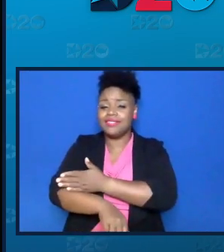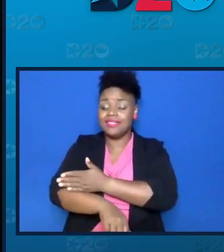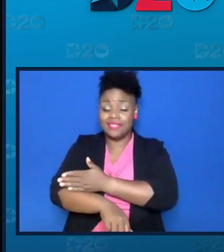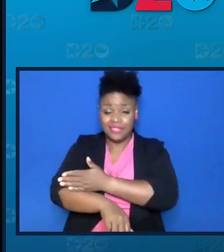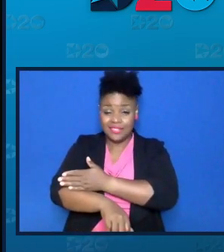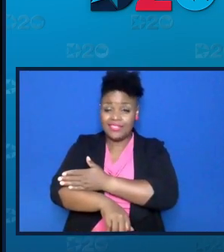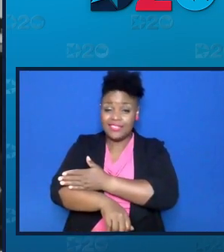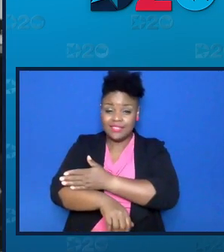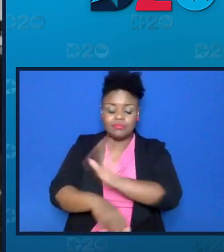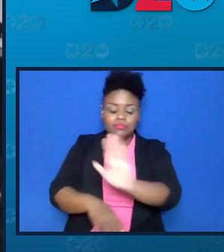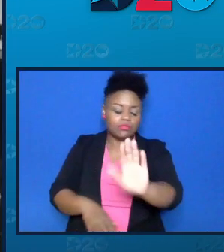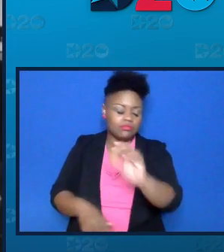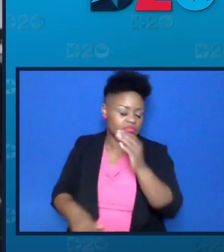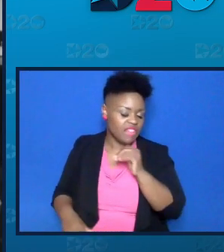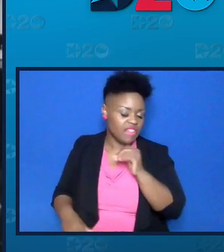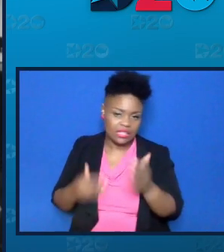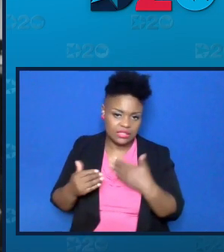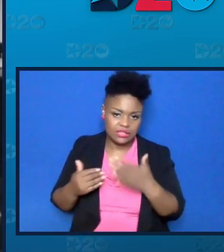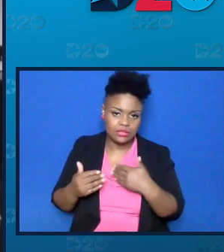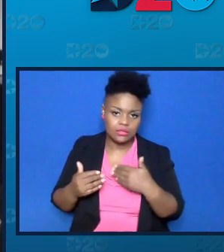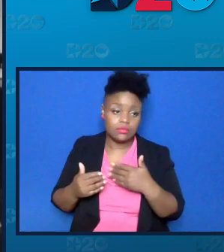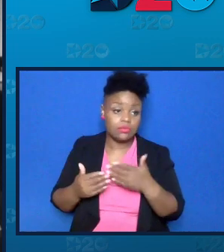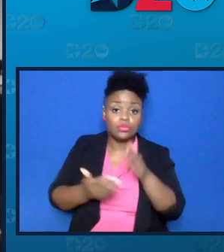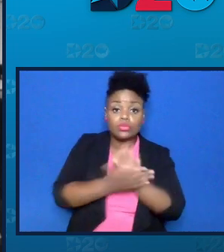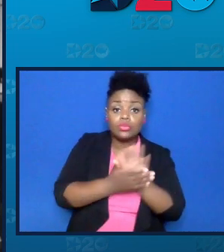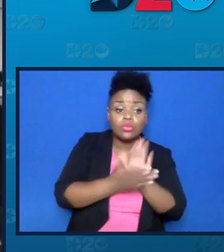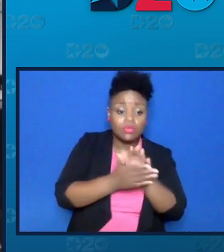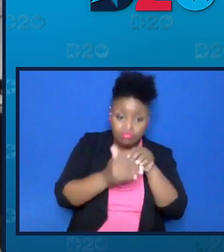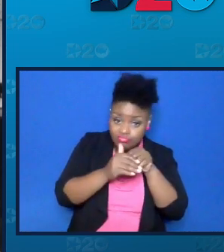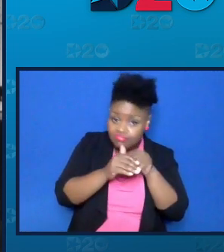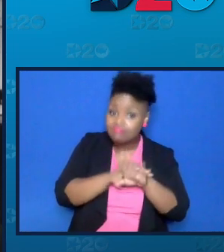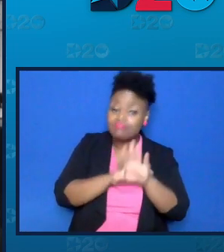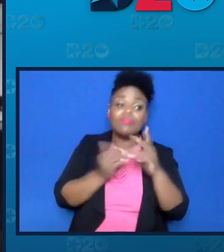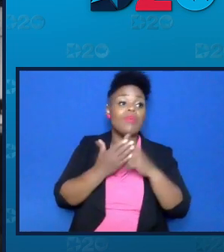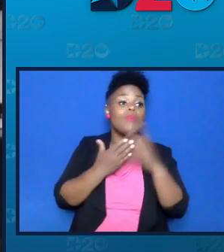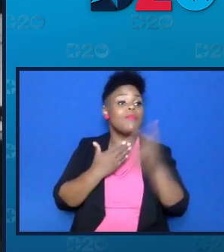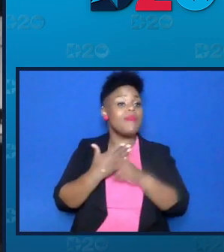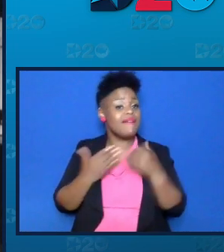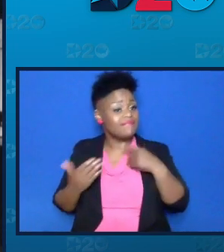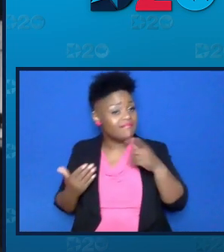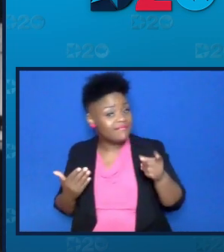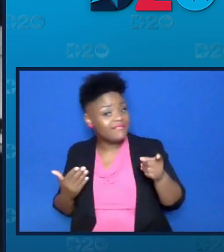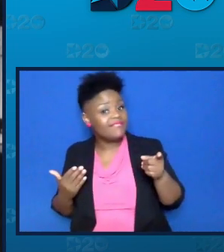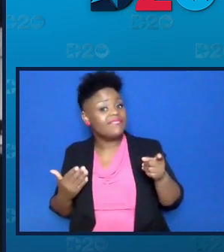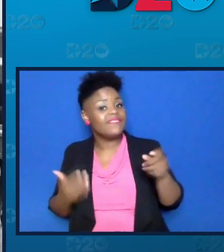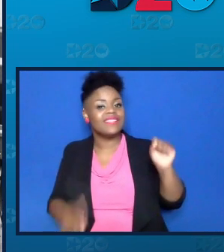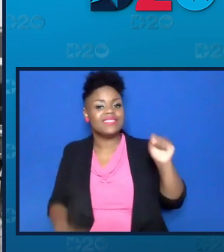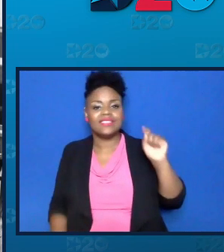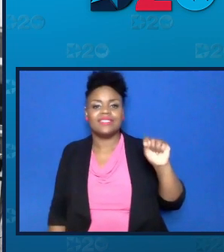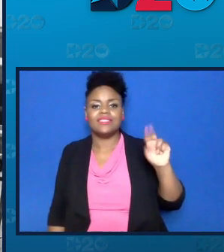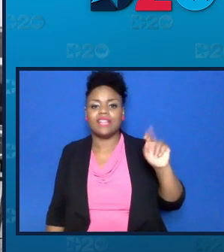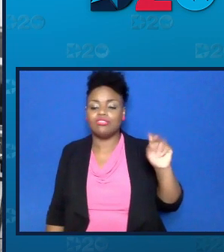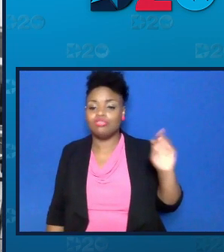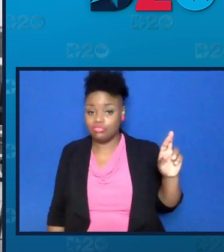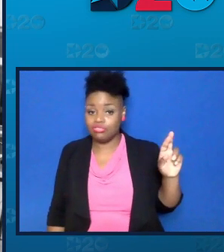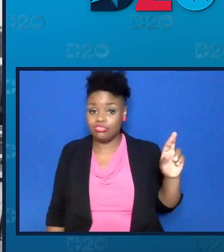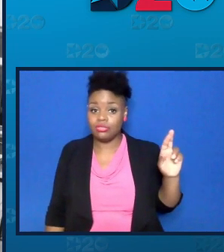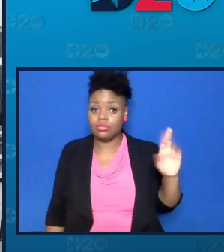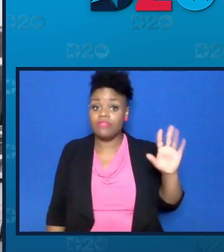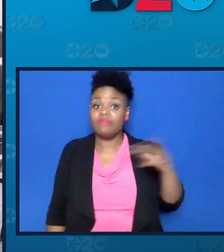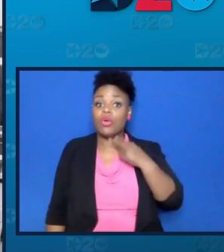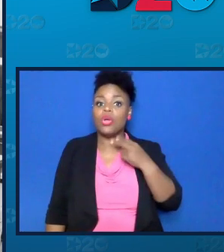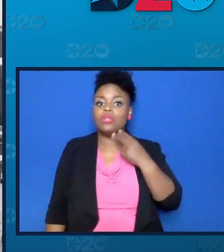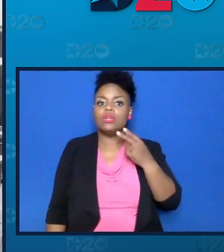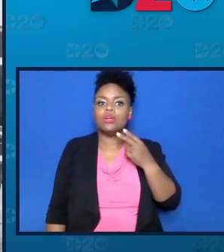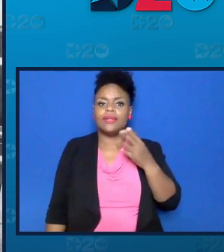there was a problem. Joe had a stutter. And it's mortifying. It allows that child